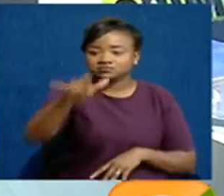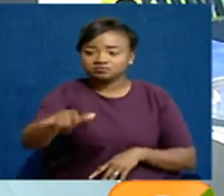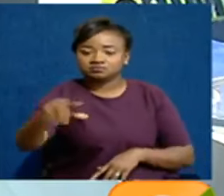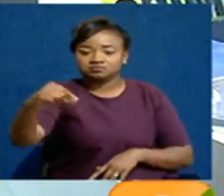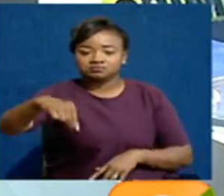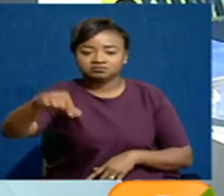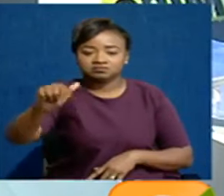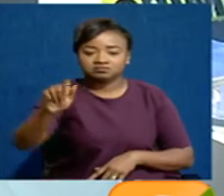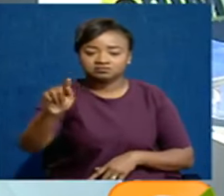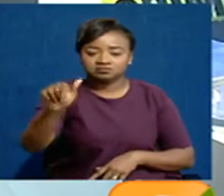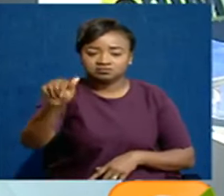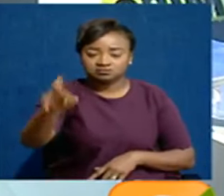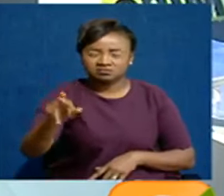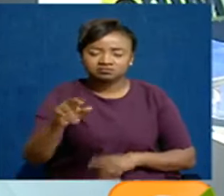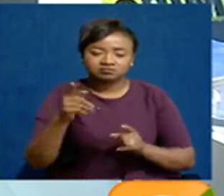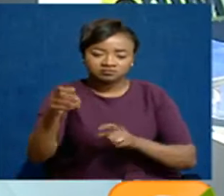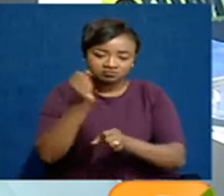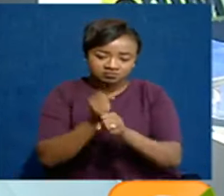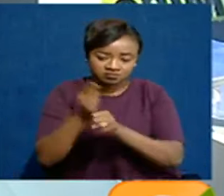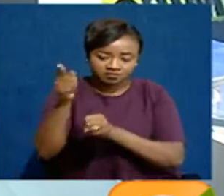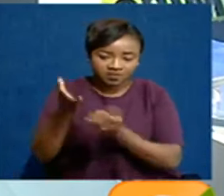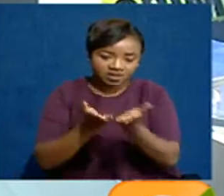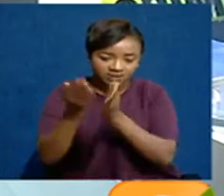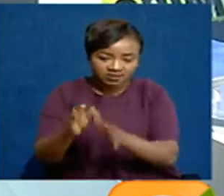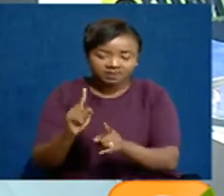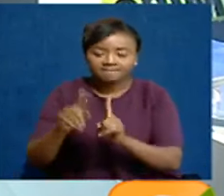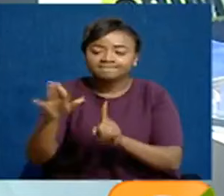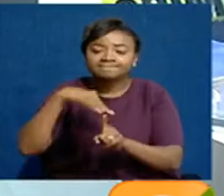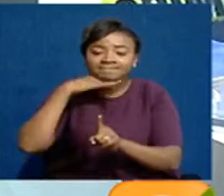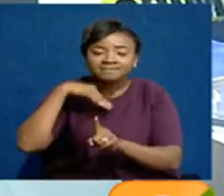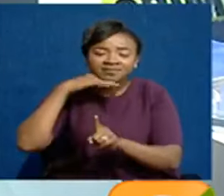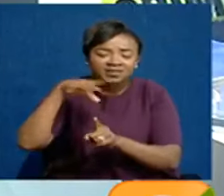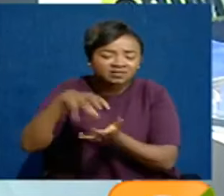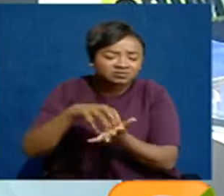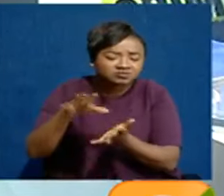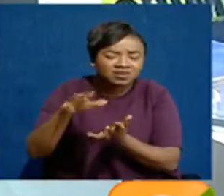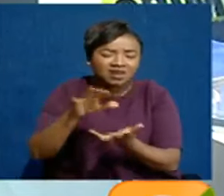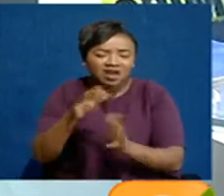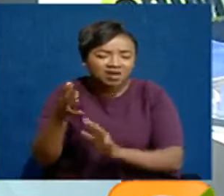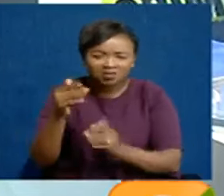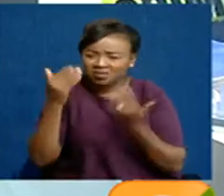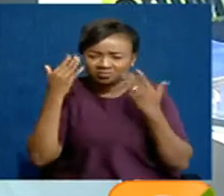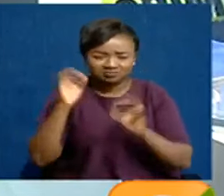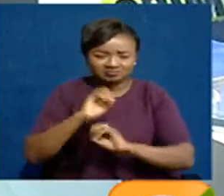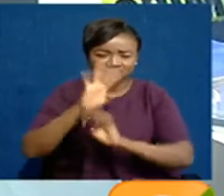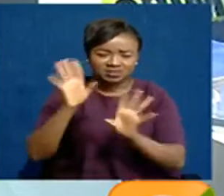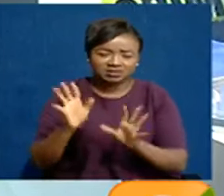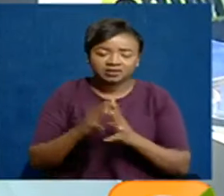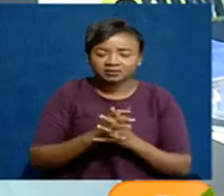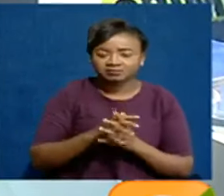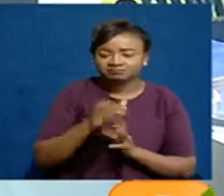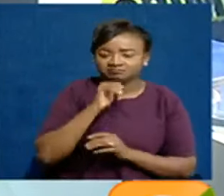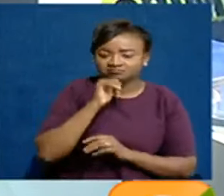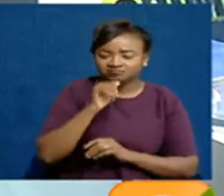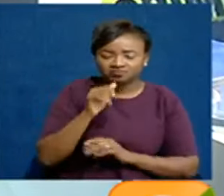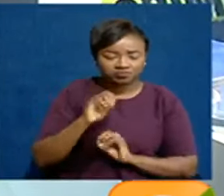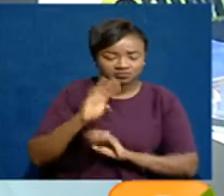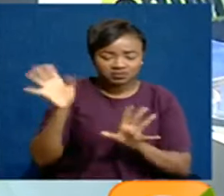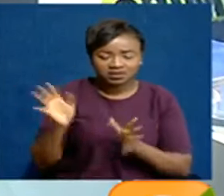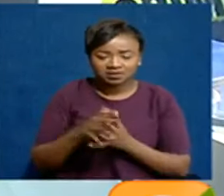under mysterious circumstances. 30-year-old Mary Awuonda reportedly died just 1 week after leaving her home in